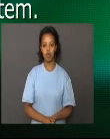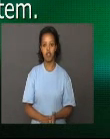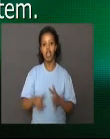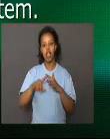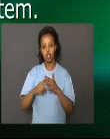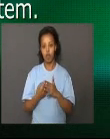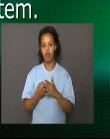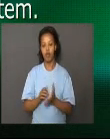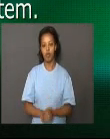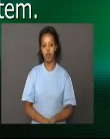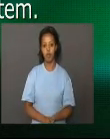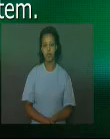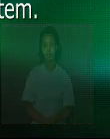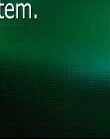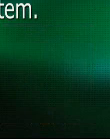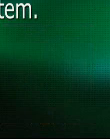Begin.